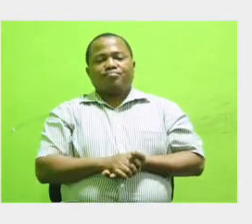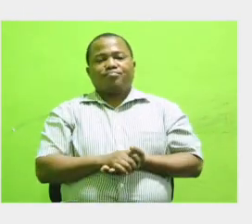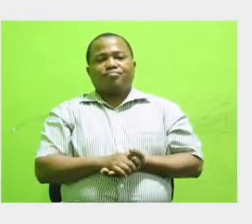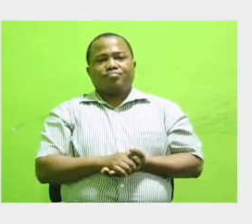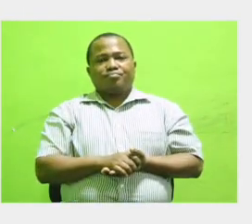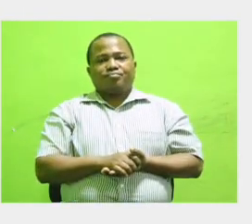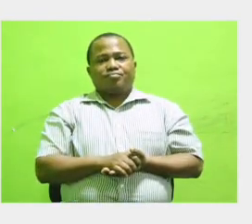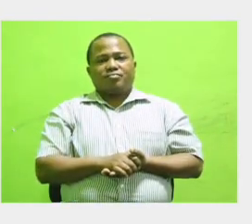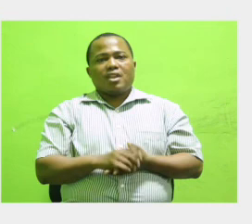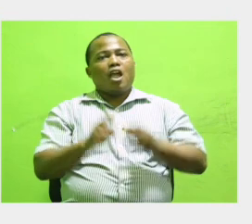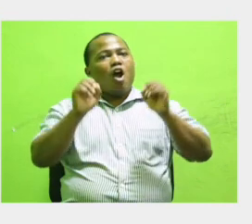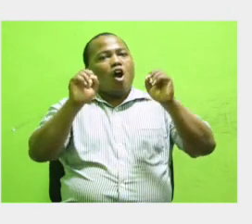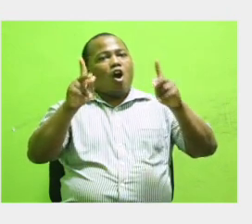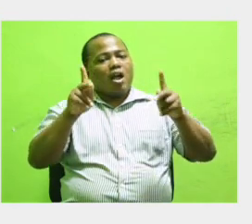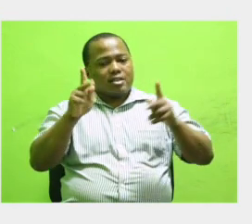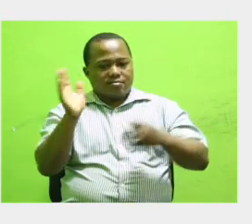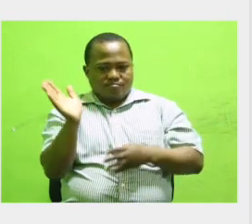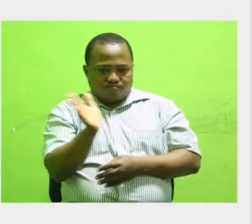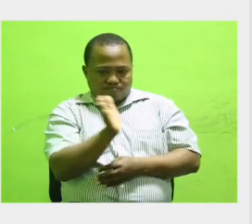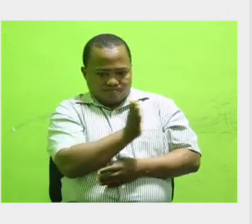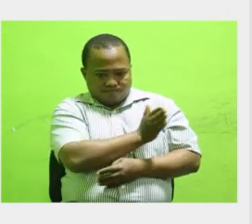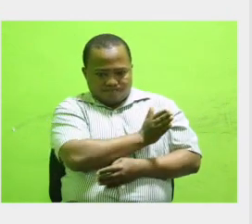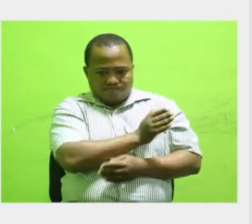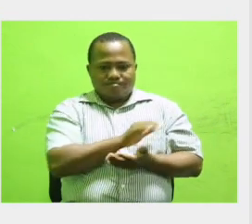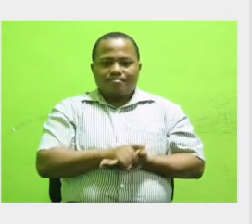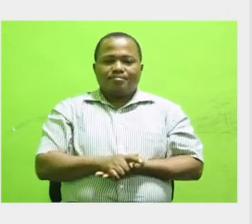question. In our third question,